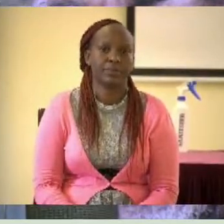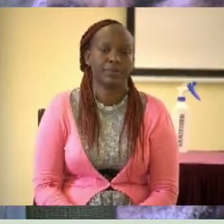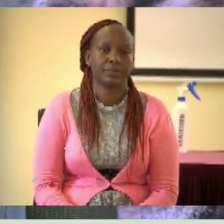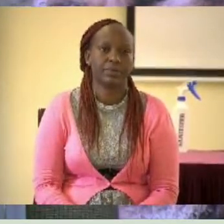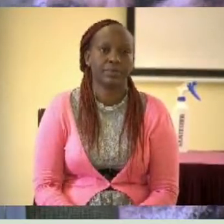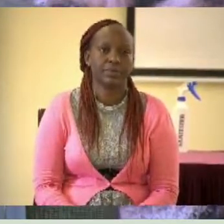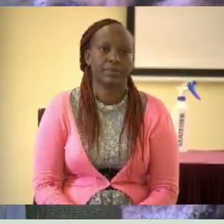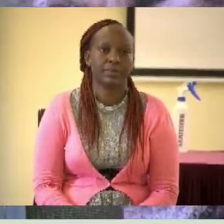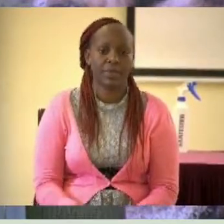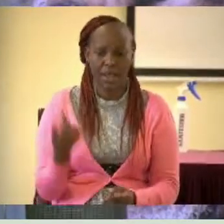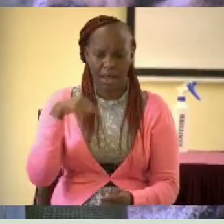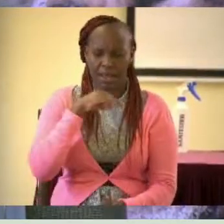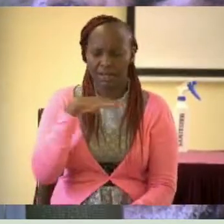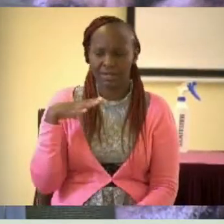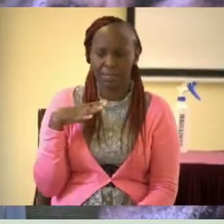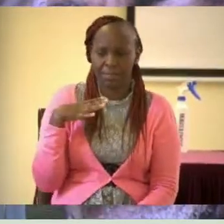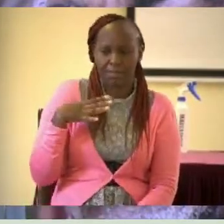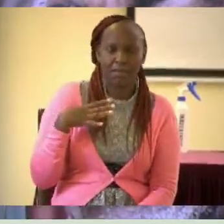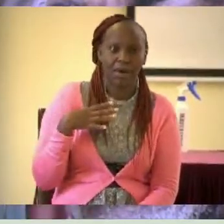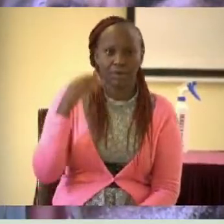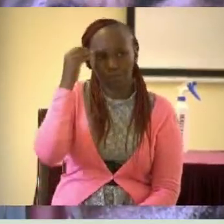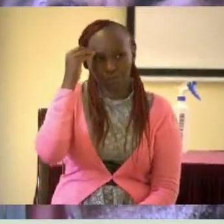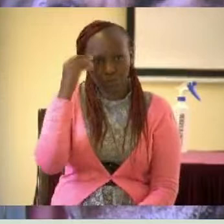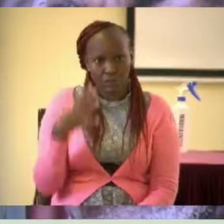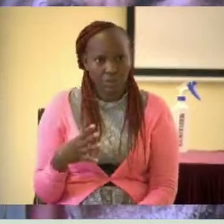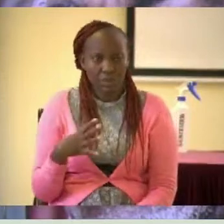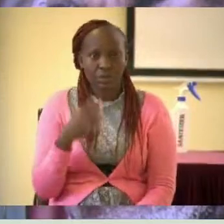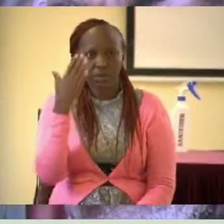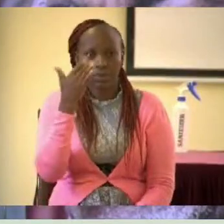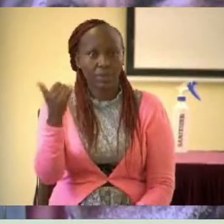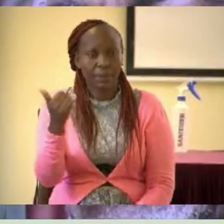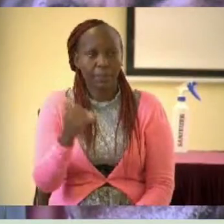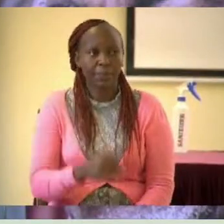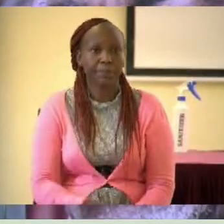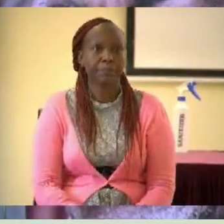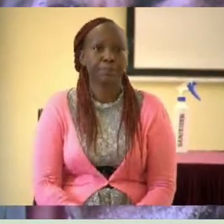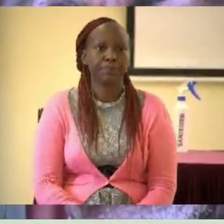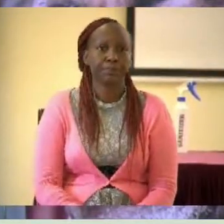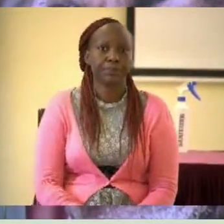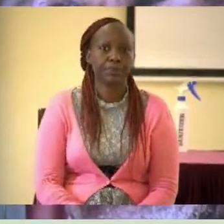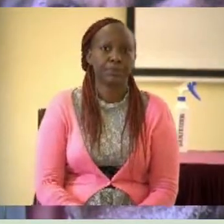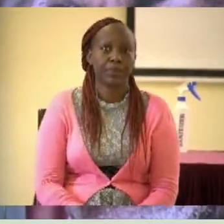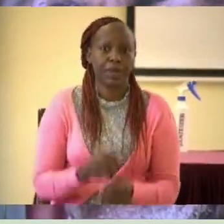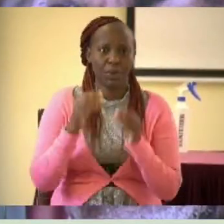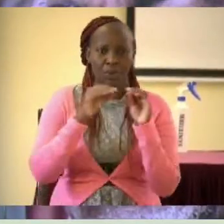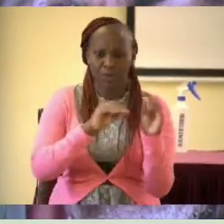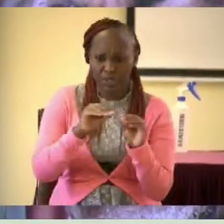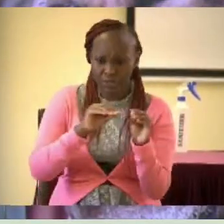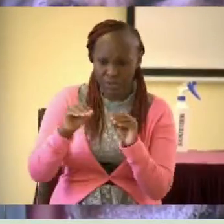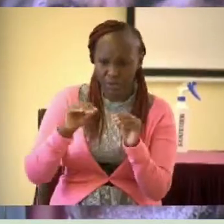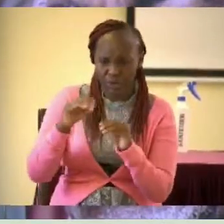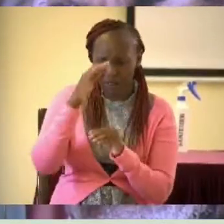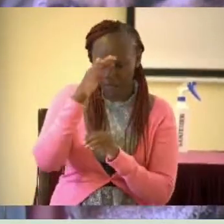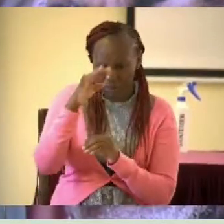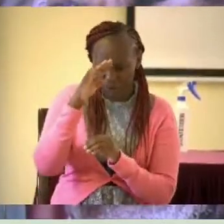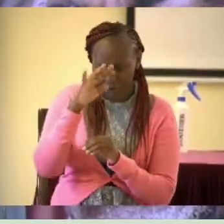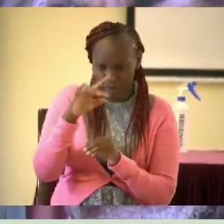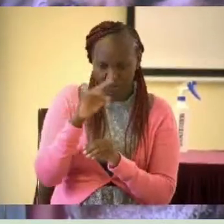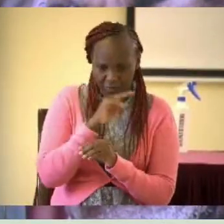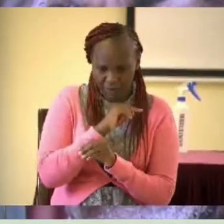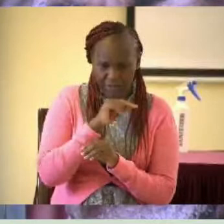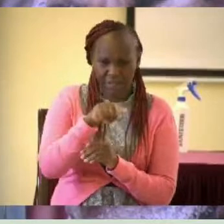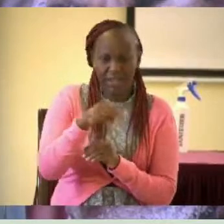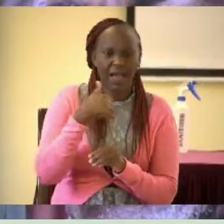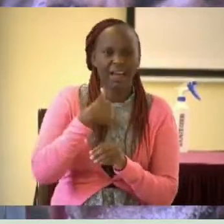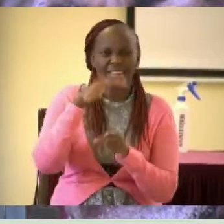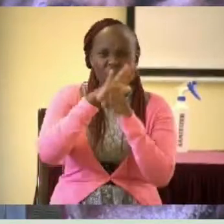We take pride in our students because we've taught them the theoretical. We've taught them, they have a